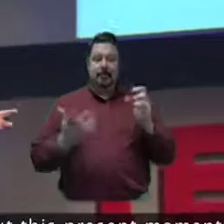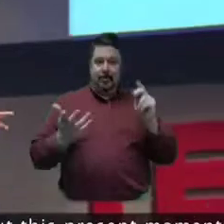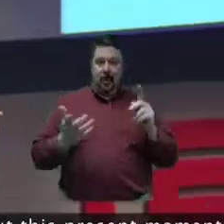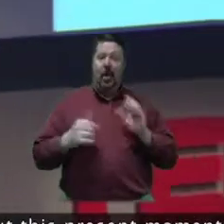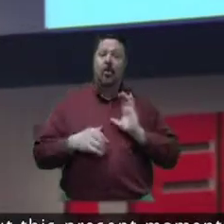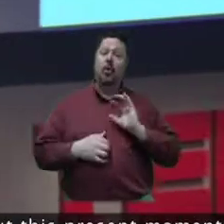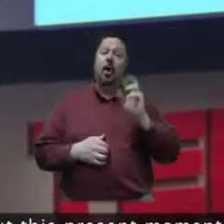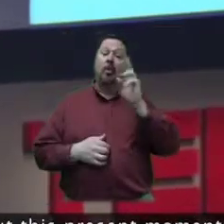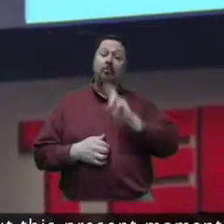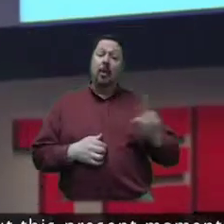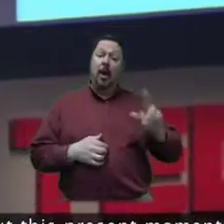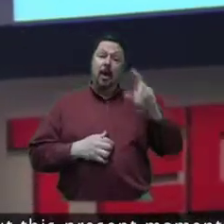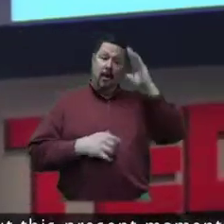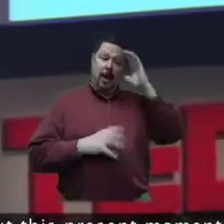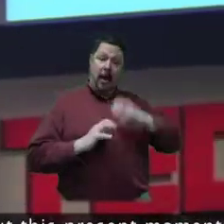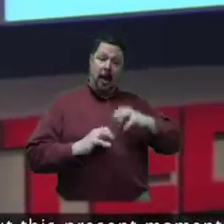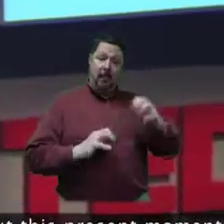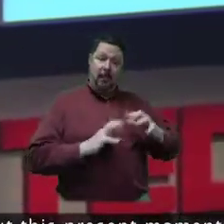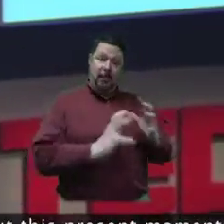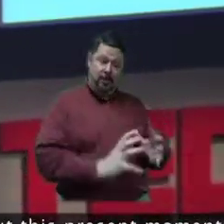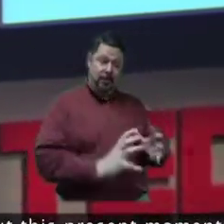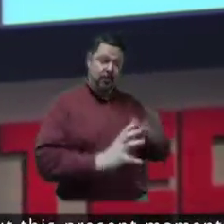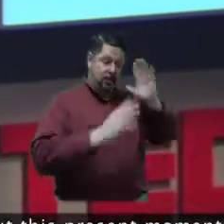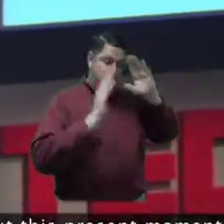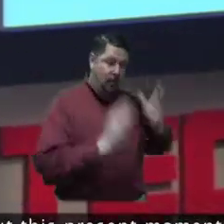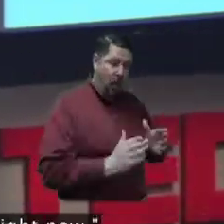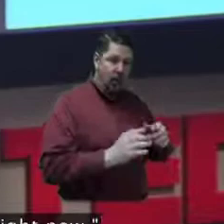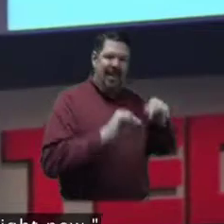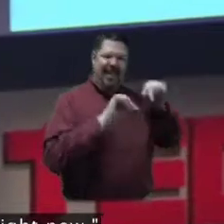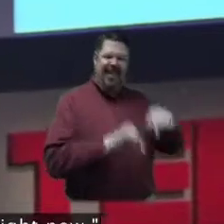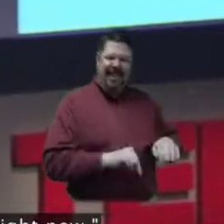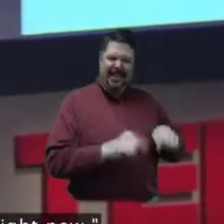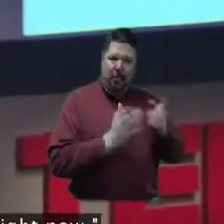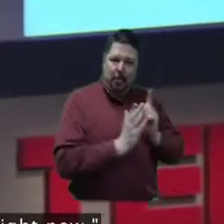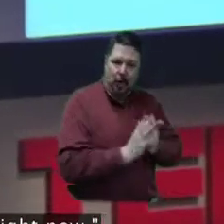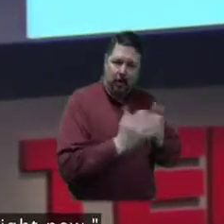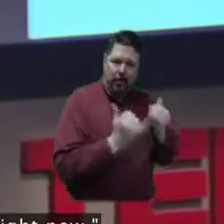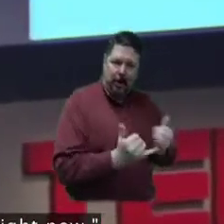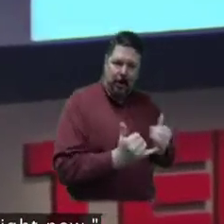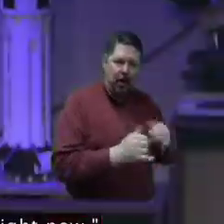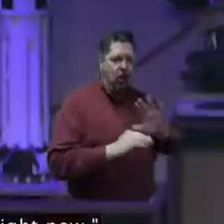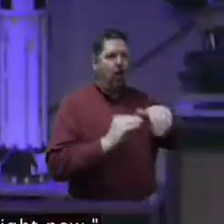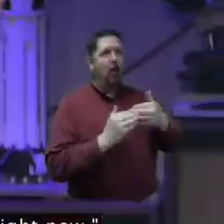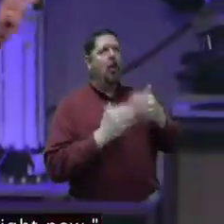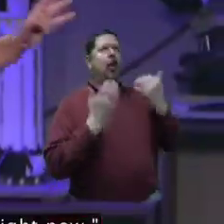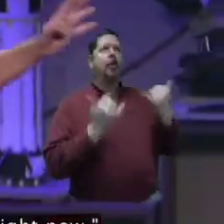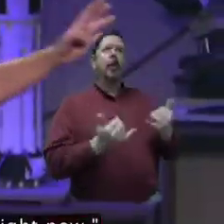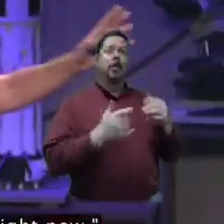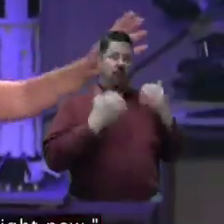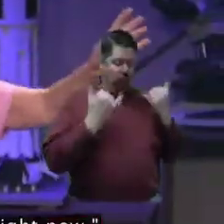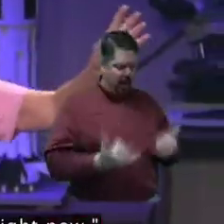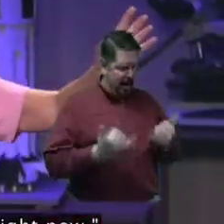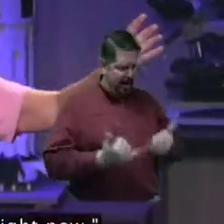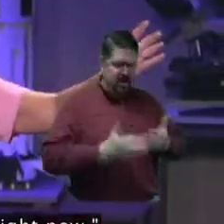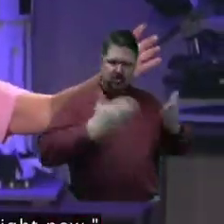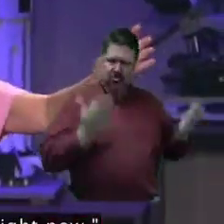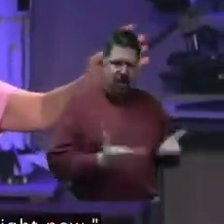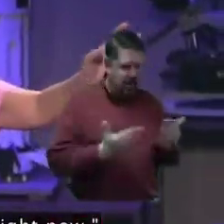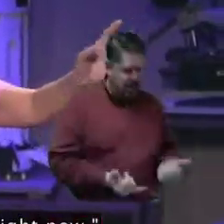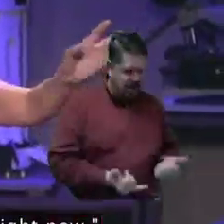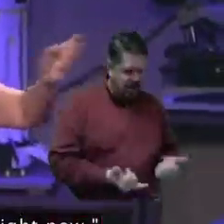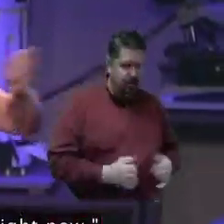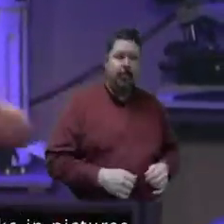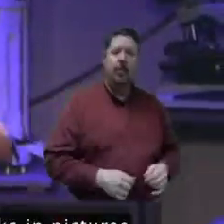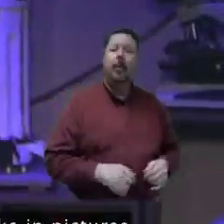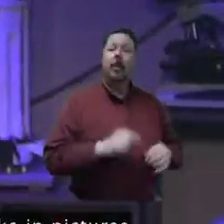Our right human hemisphere is all about this present moment. It's all about right here, right